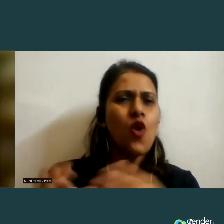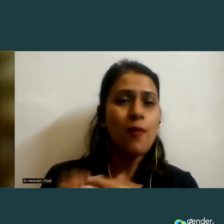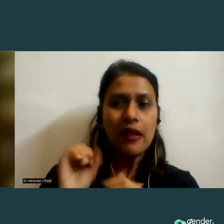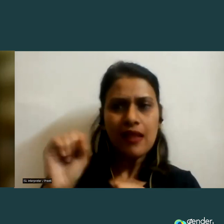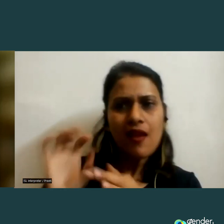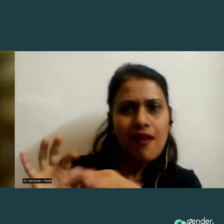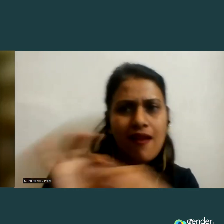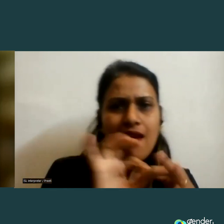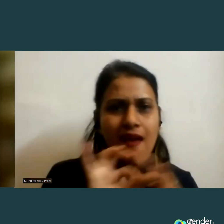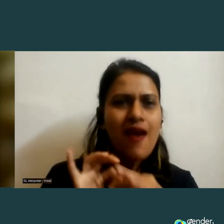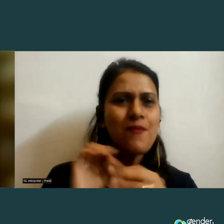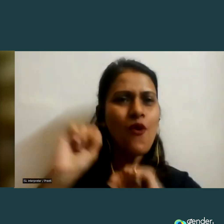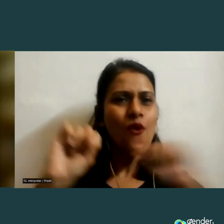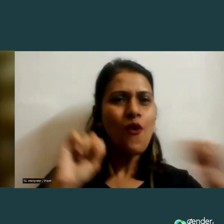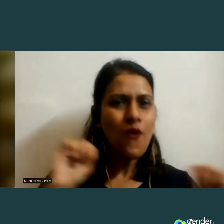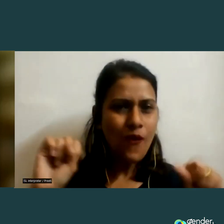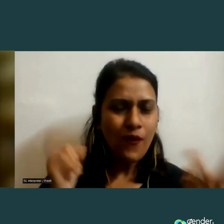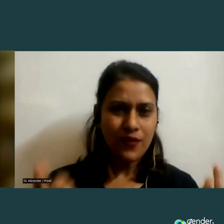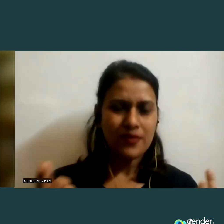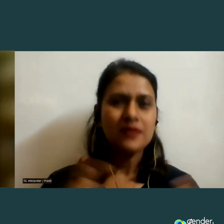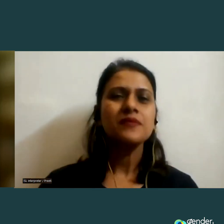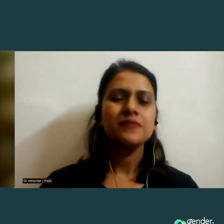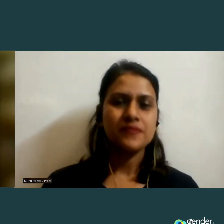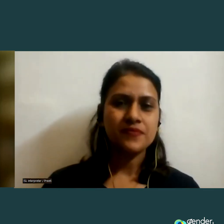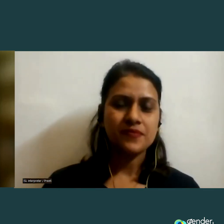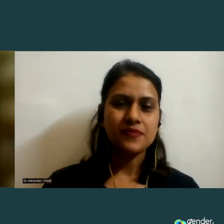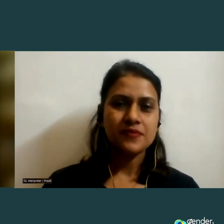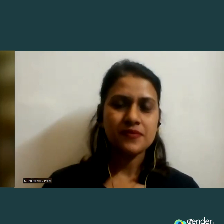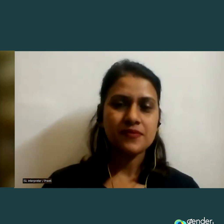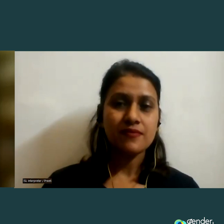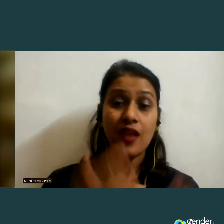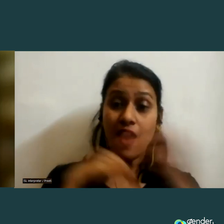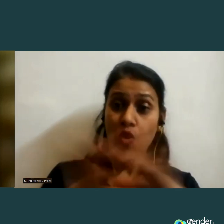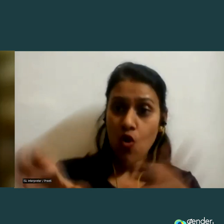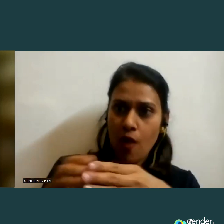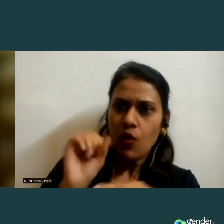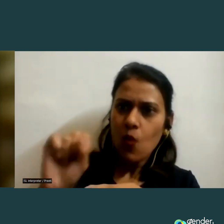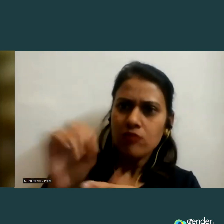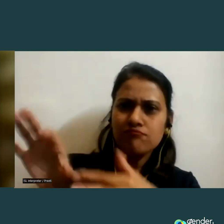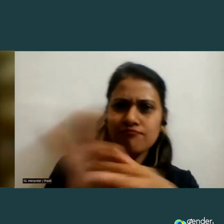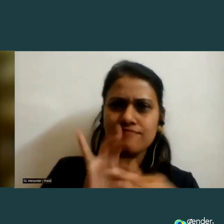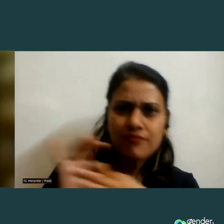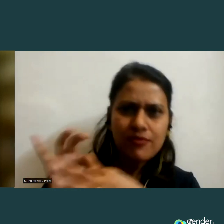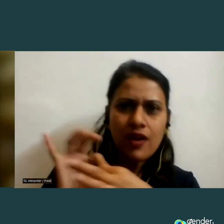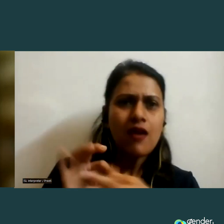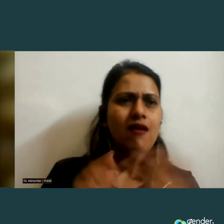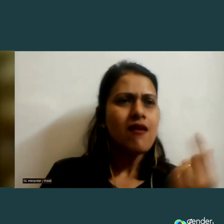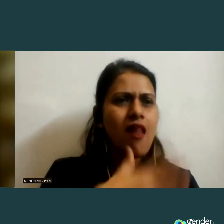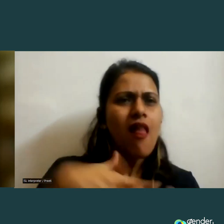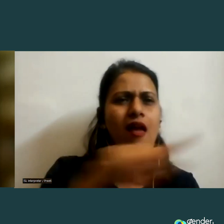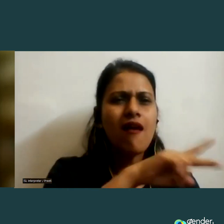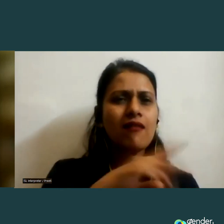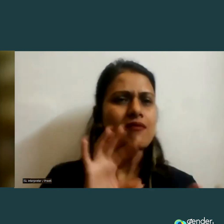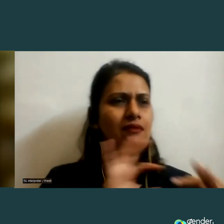relationships, interrelationships, and the intra-relationships within the community before we really move into